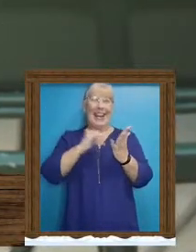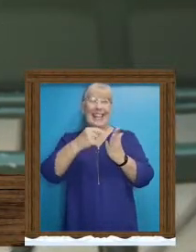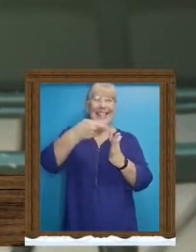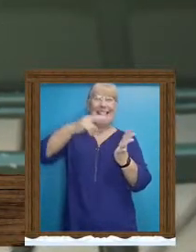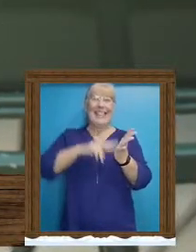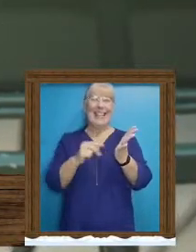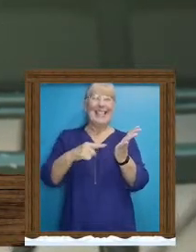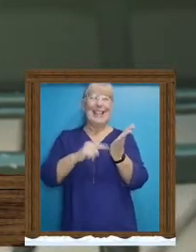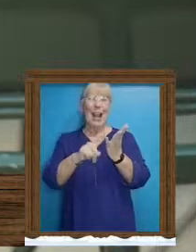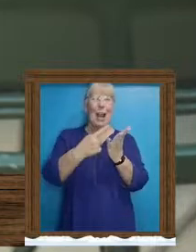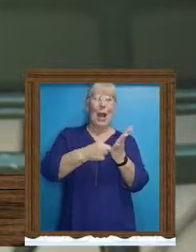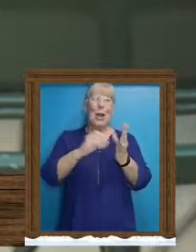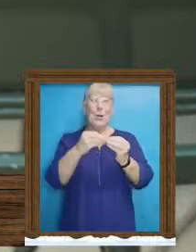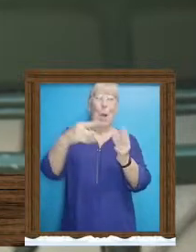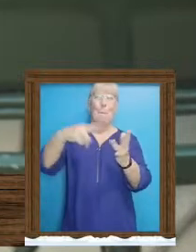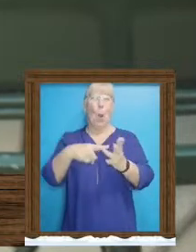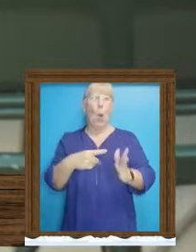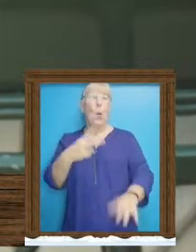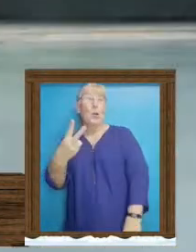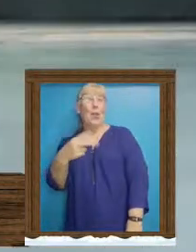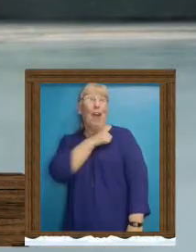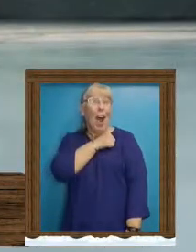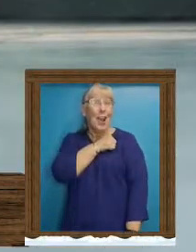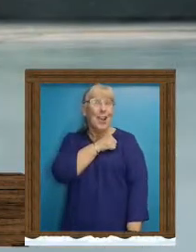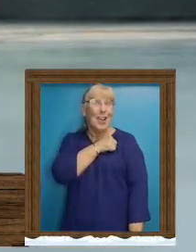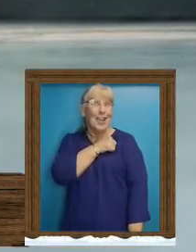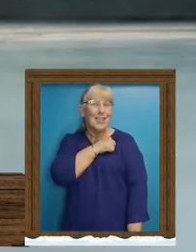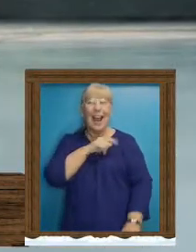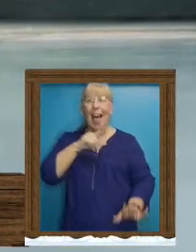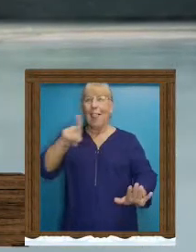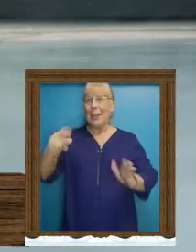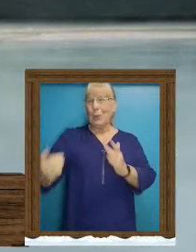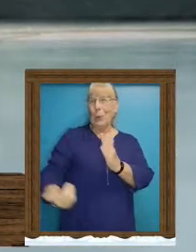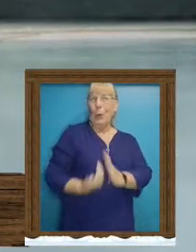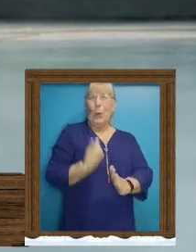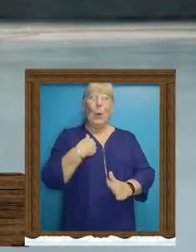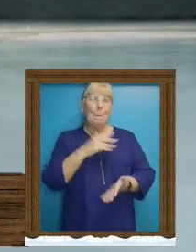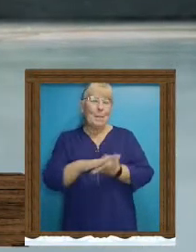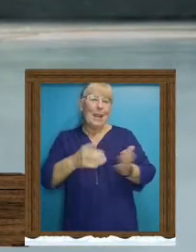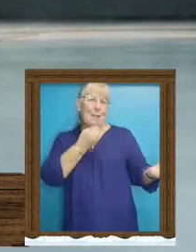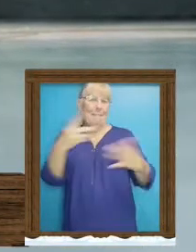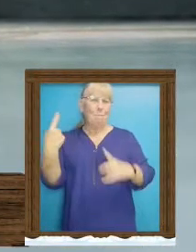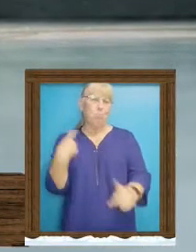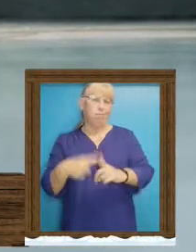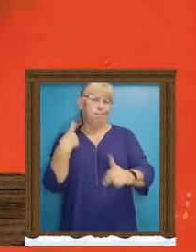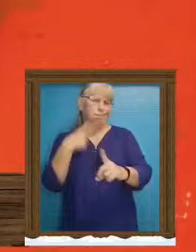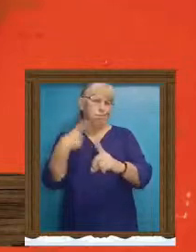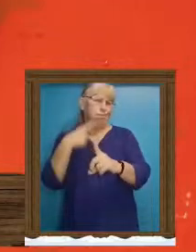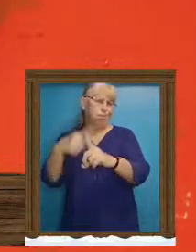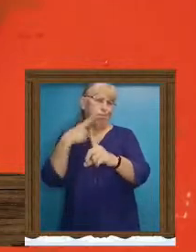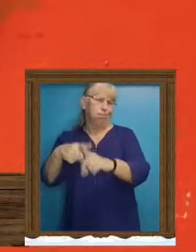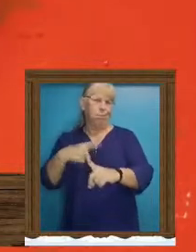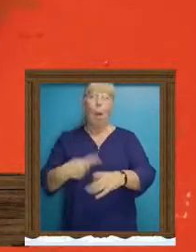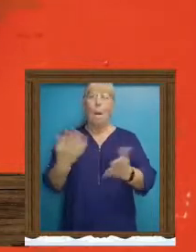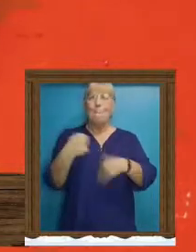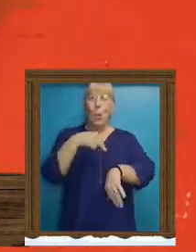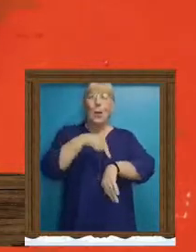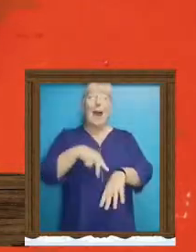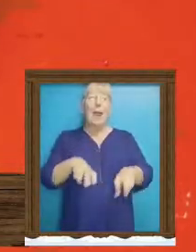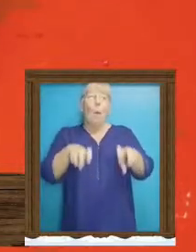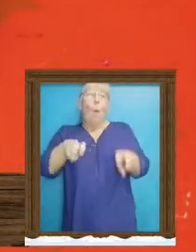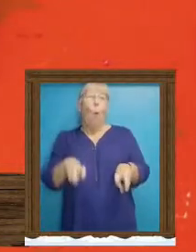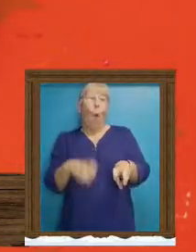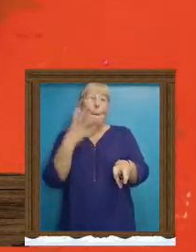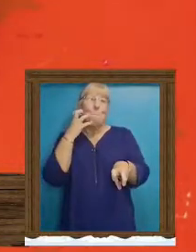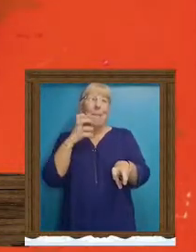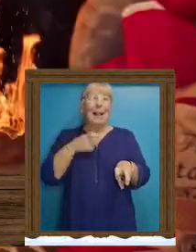Turbo 2000. This latest update will speed up my deliveries, leaving more time for milk and cookies.